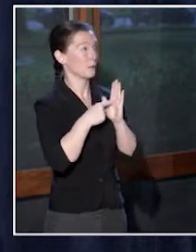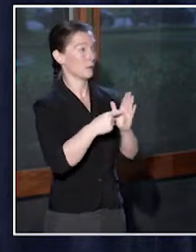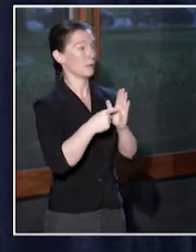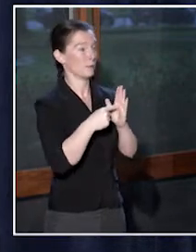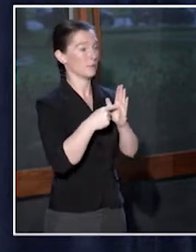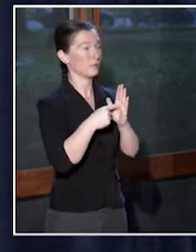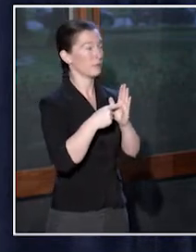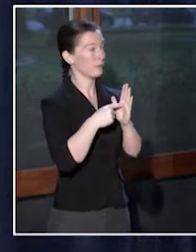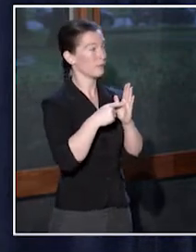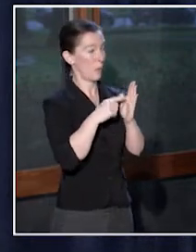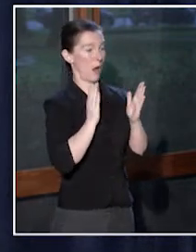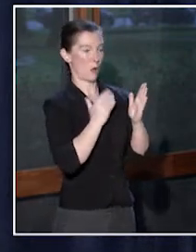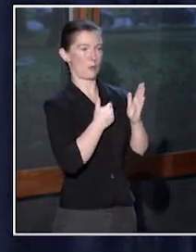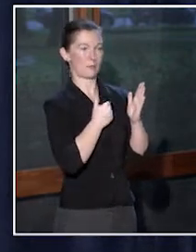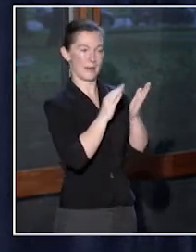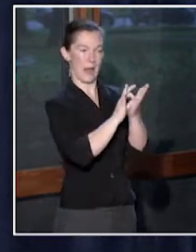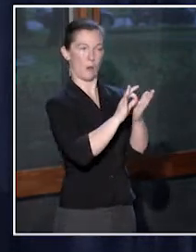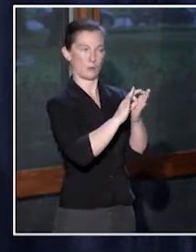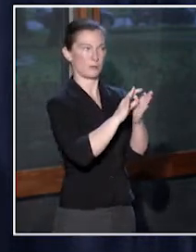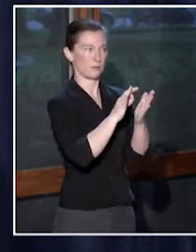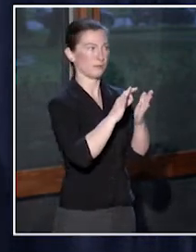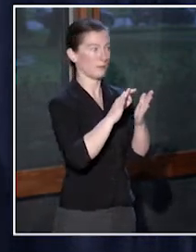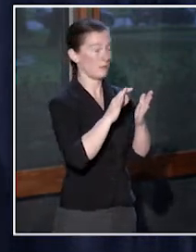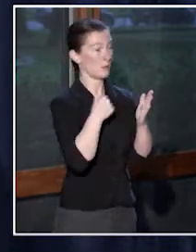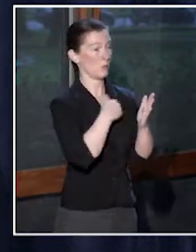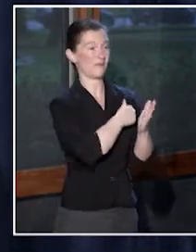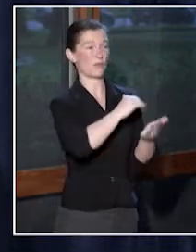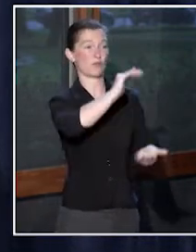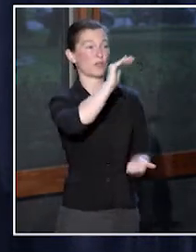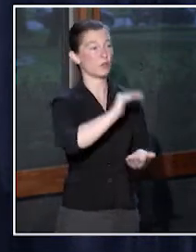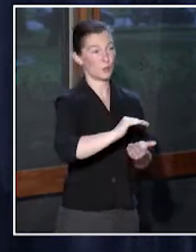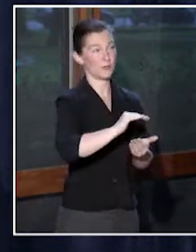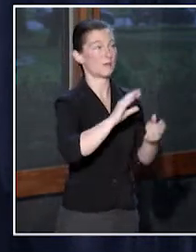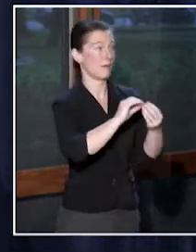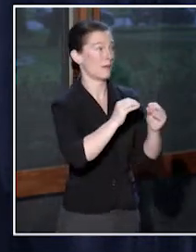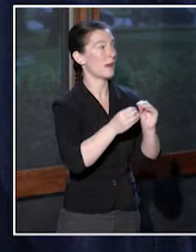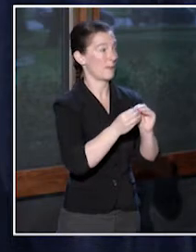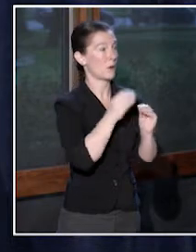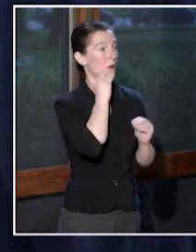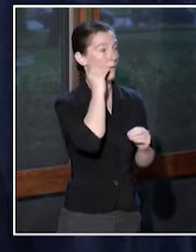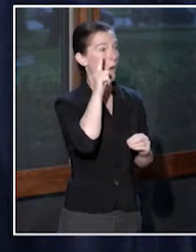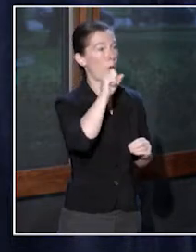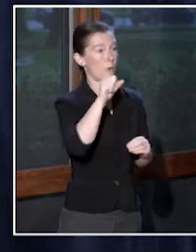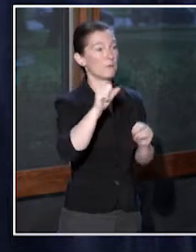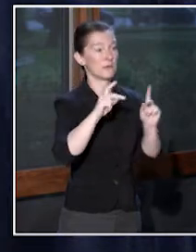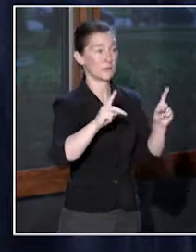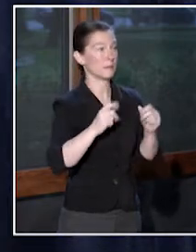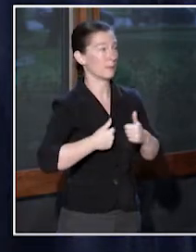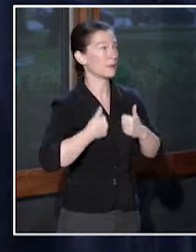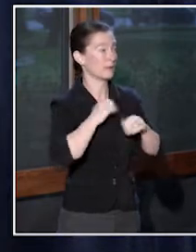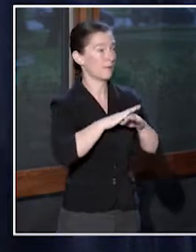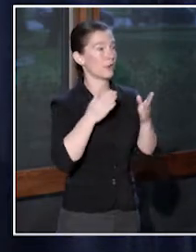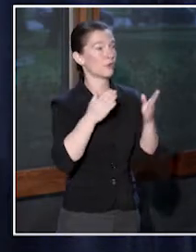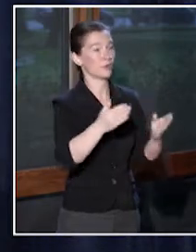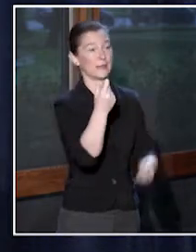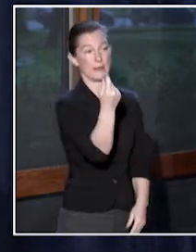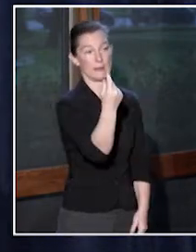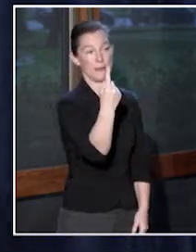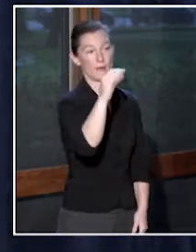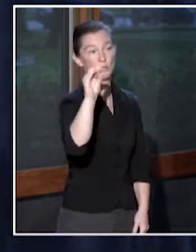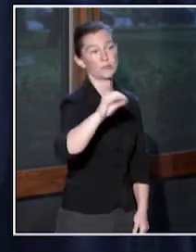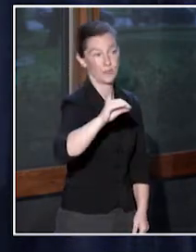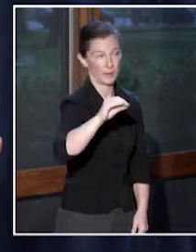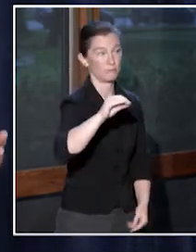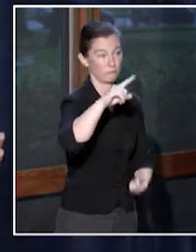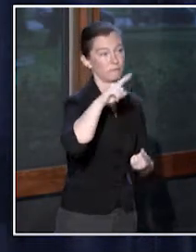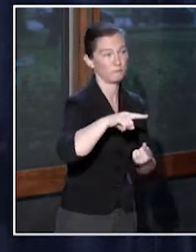had reduced the number of unsheltered homeless people living on our streets. It went down by 11%.